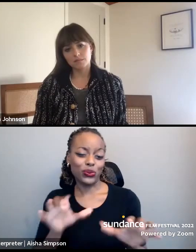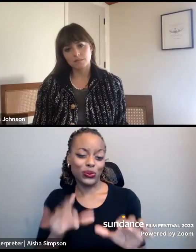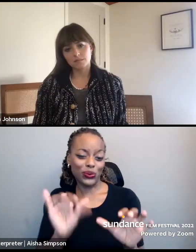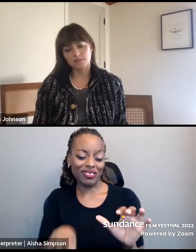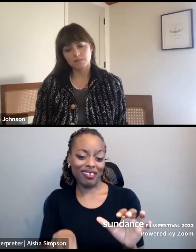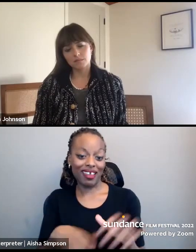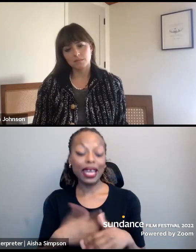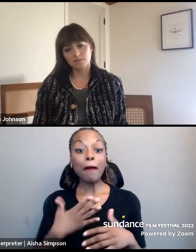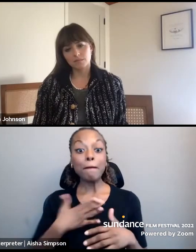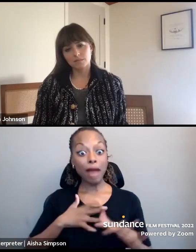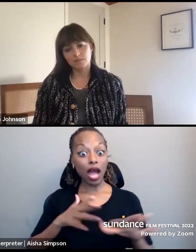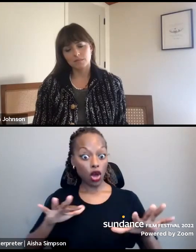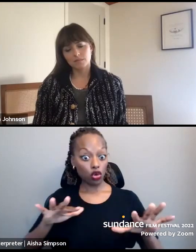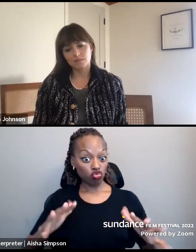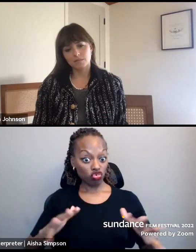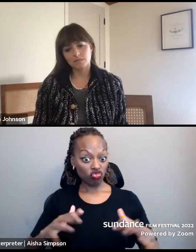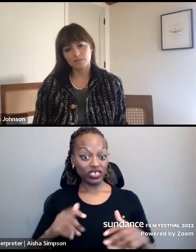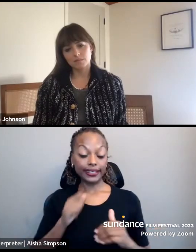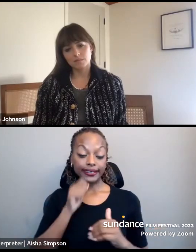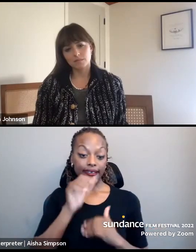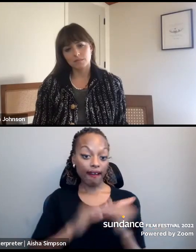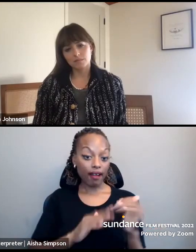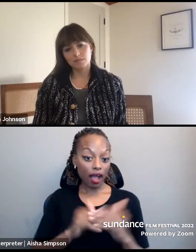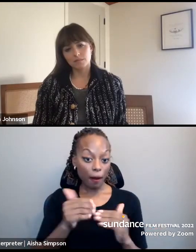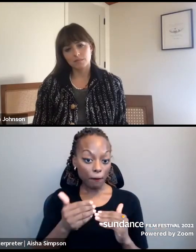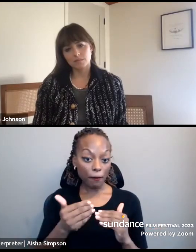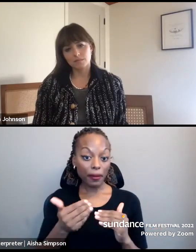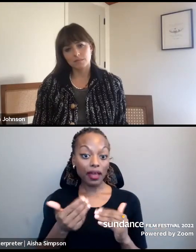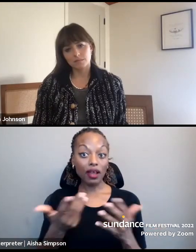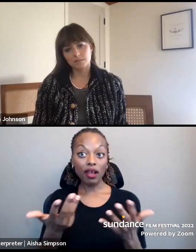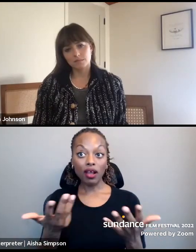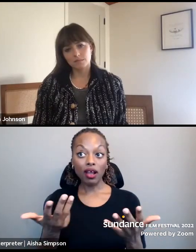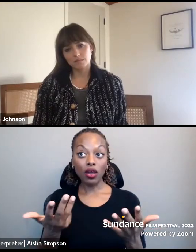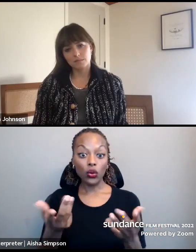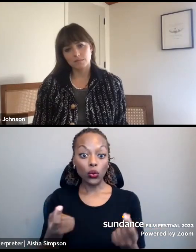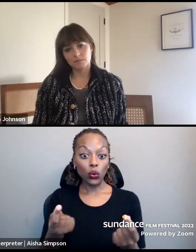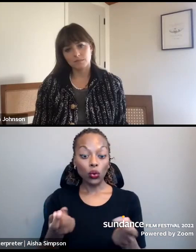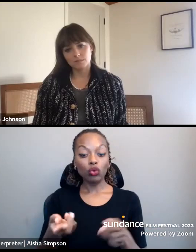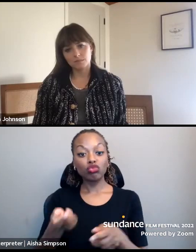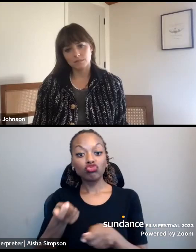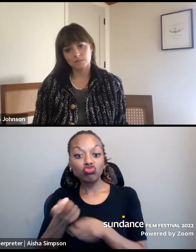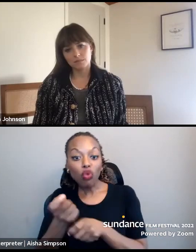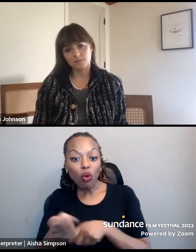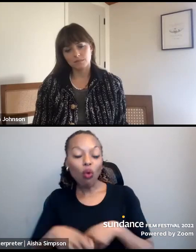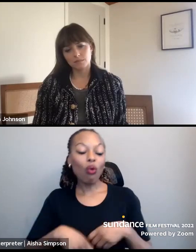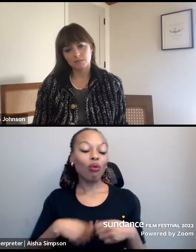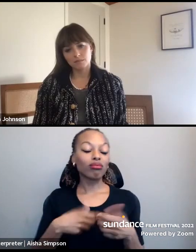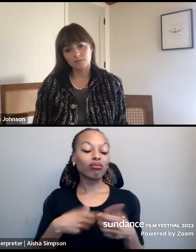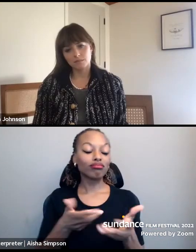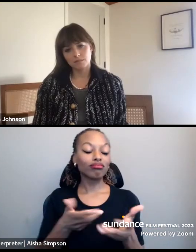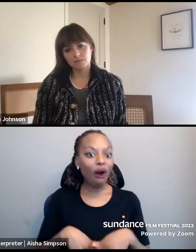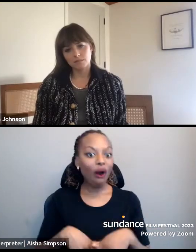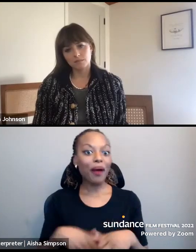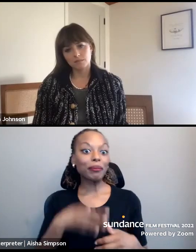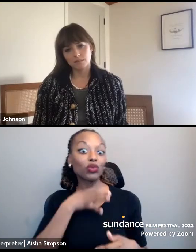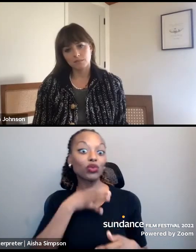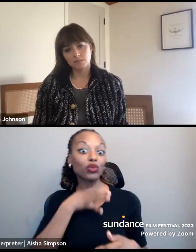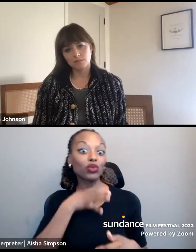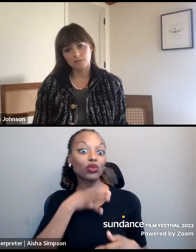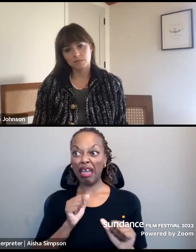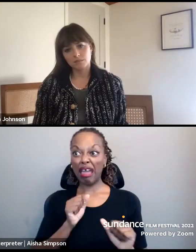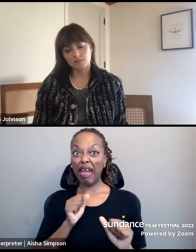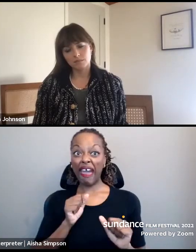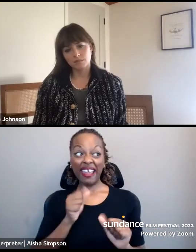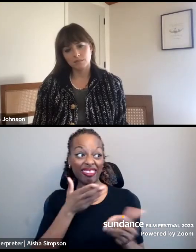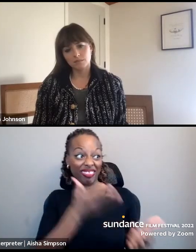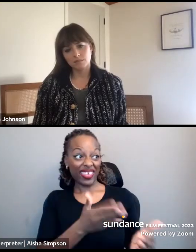my nervousness, my uncomfortableness is jokes, is talking, is being curious. So to be able to live in that space at an event like that,